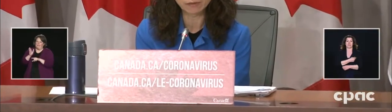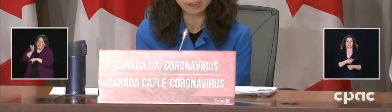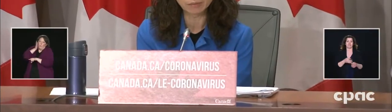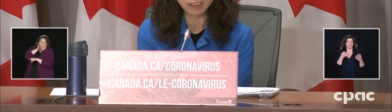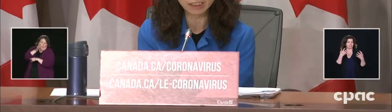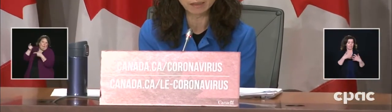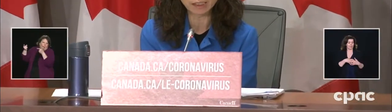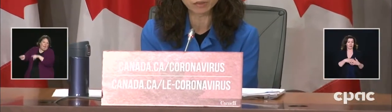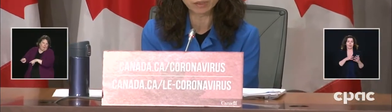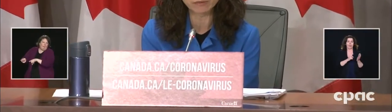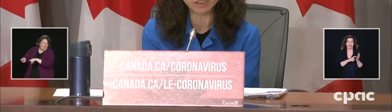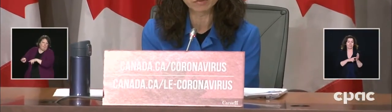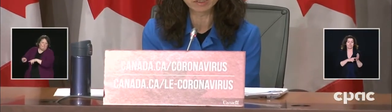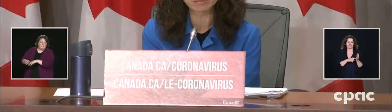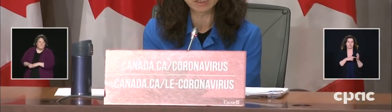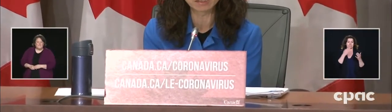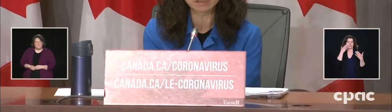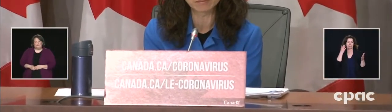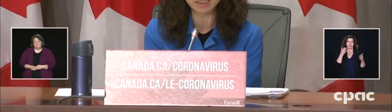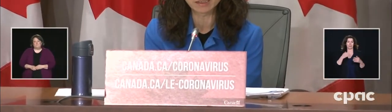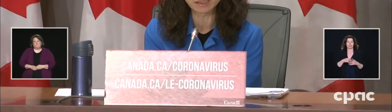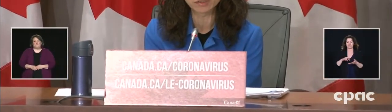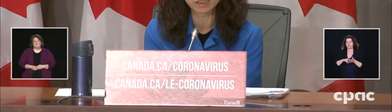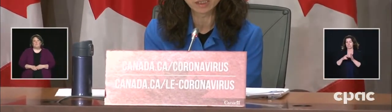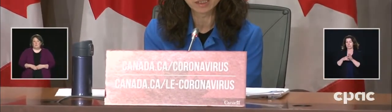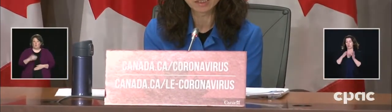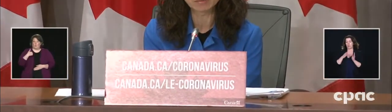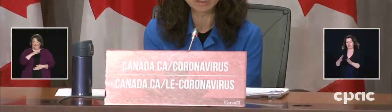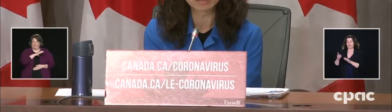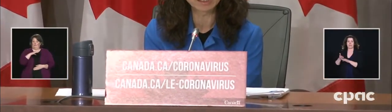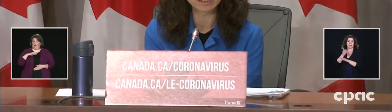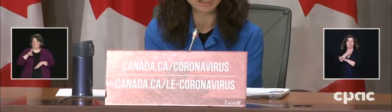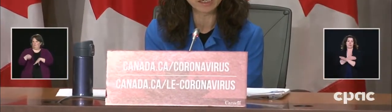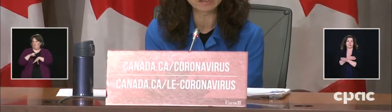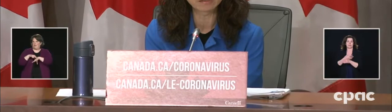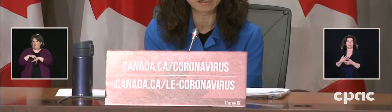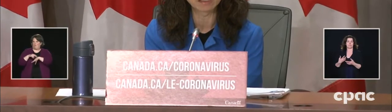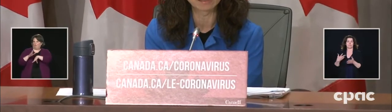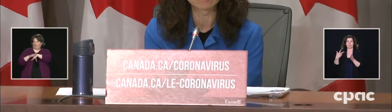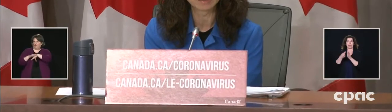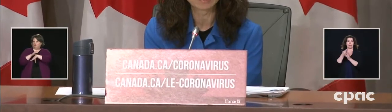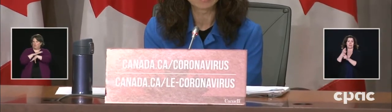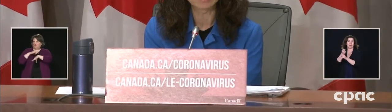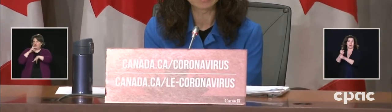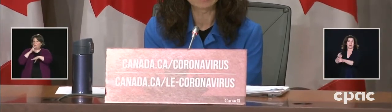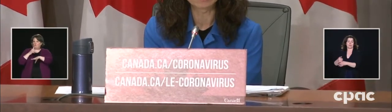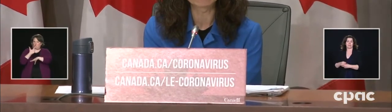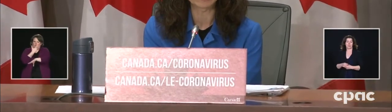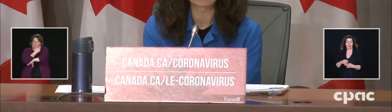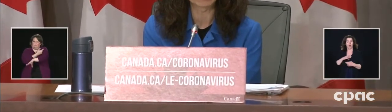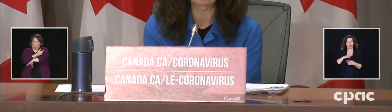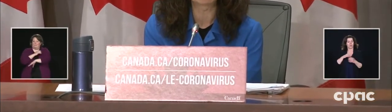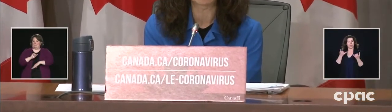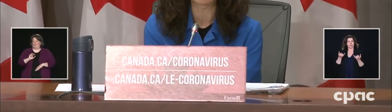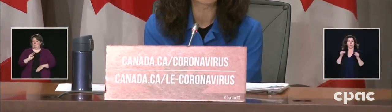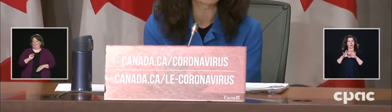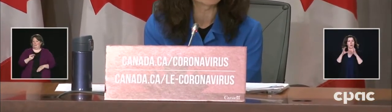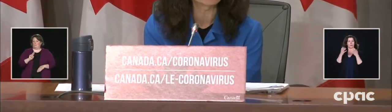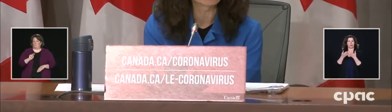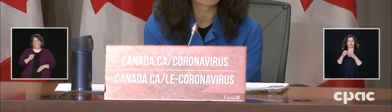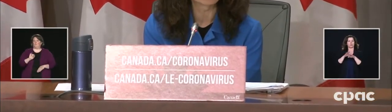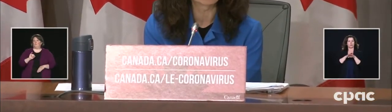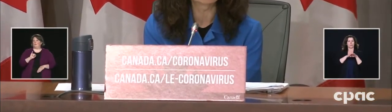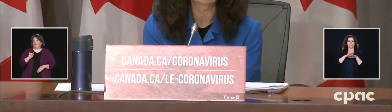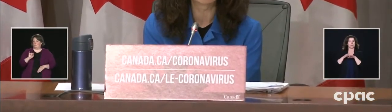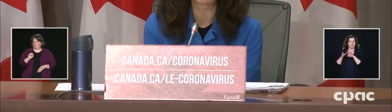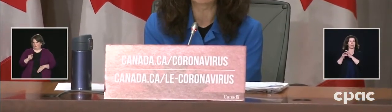we have a committee, the National Advisory Committee on Immunization, that'll be looking at the framework for